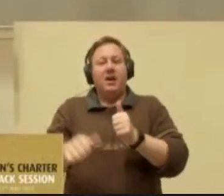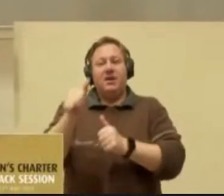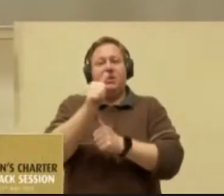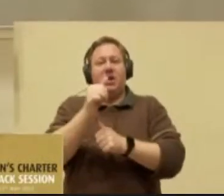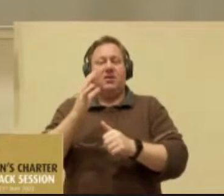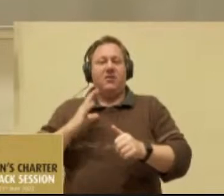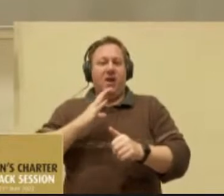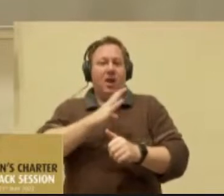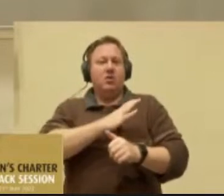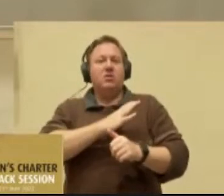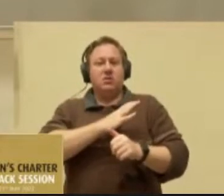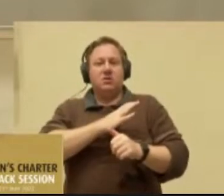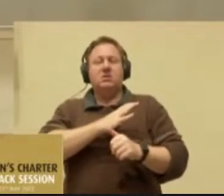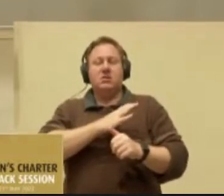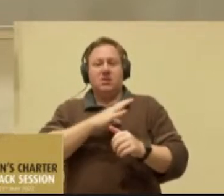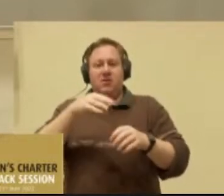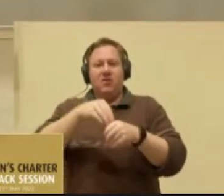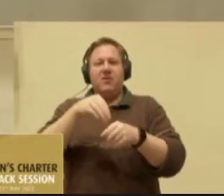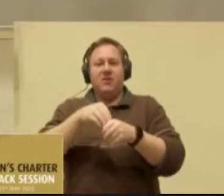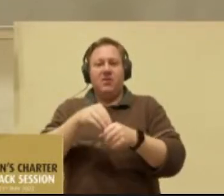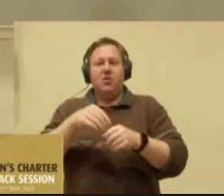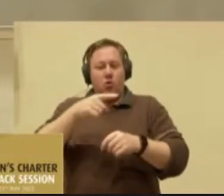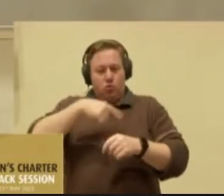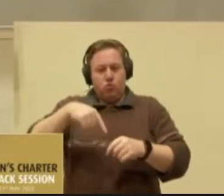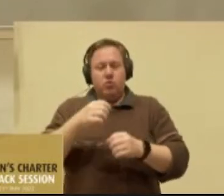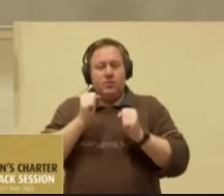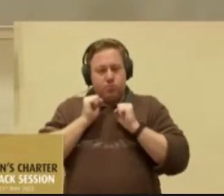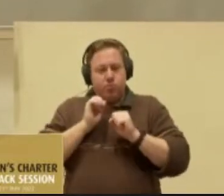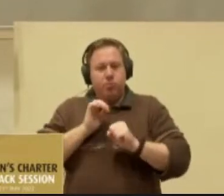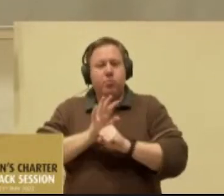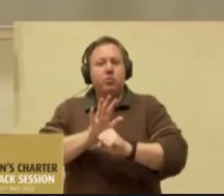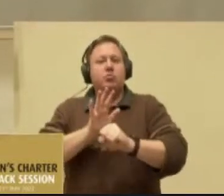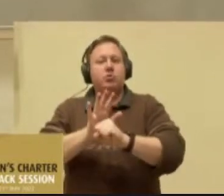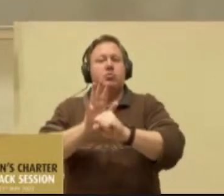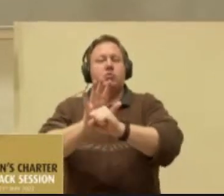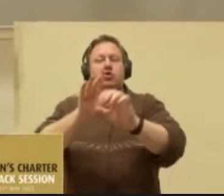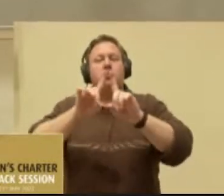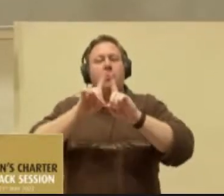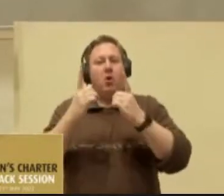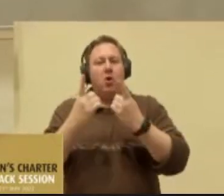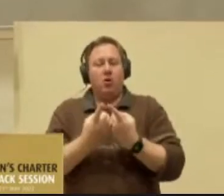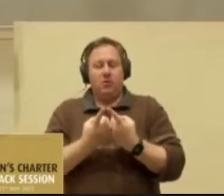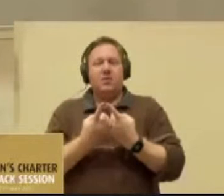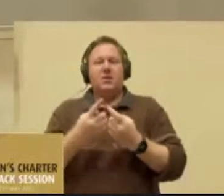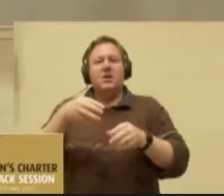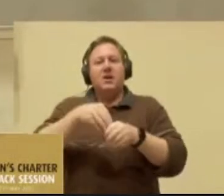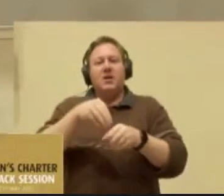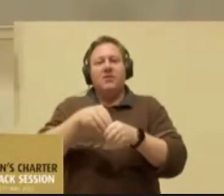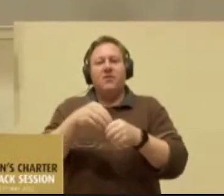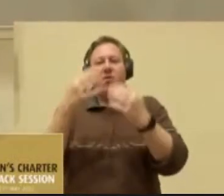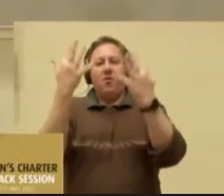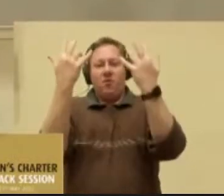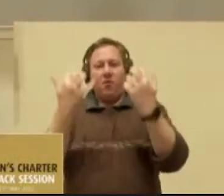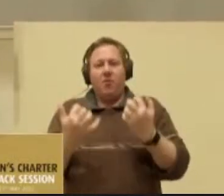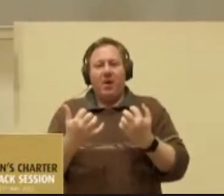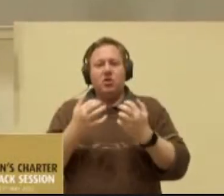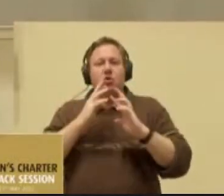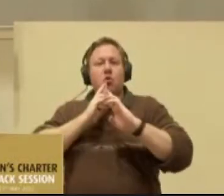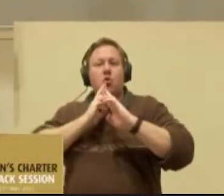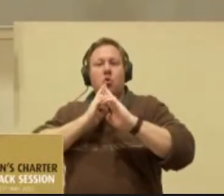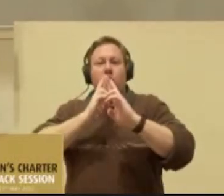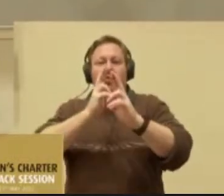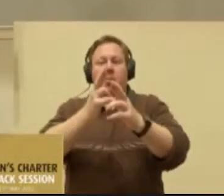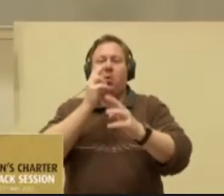drive departments towards the drafting and the adoption of the budget that are responsive